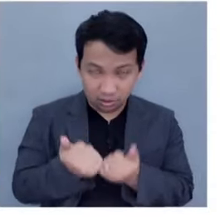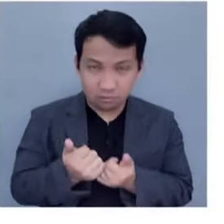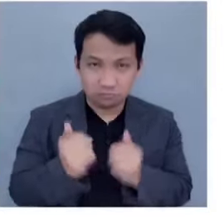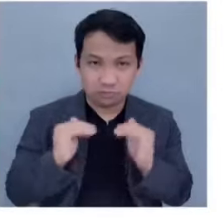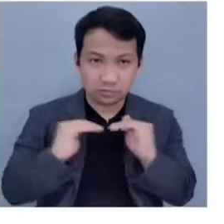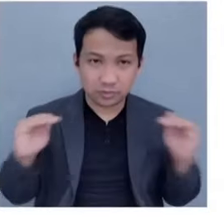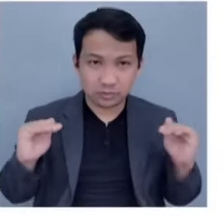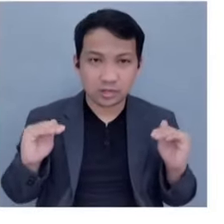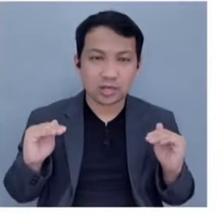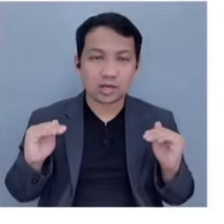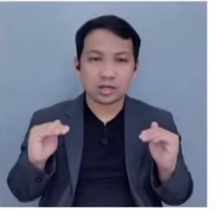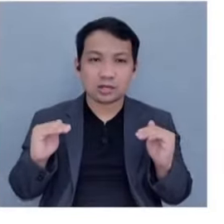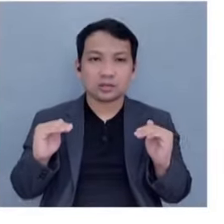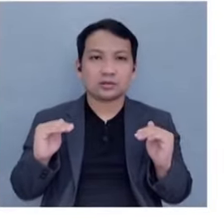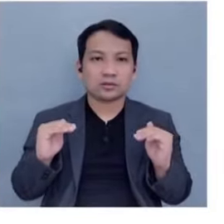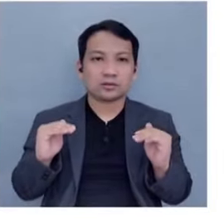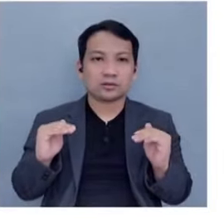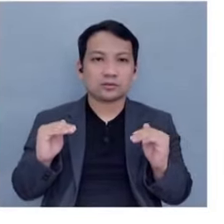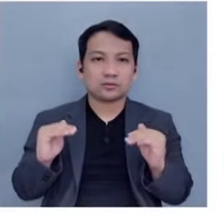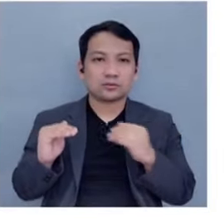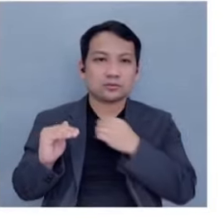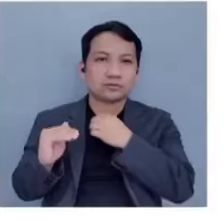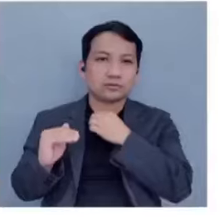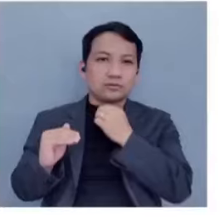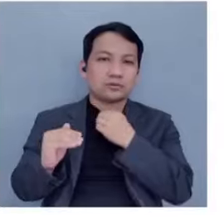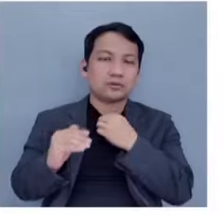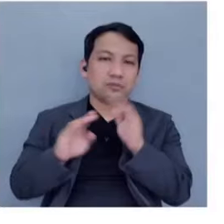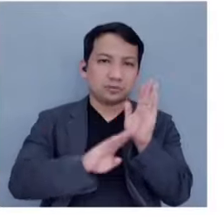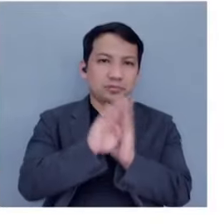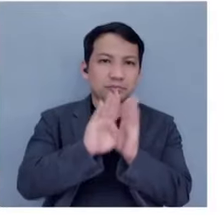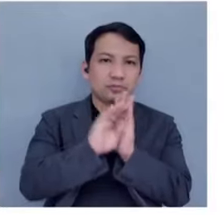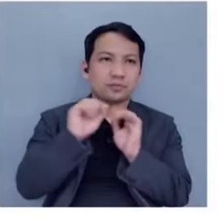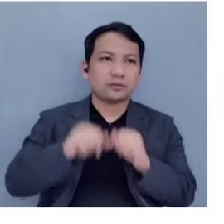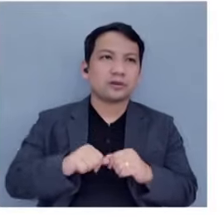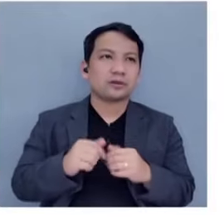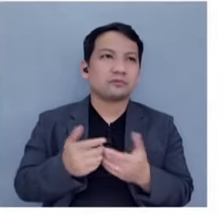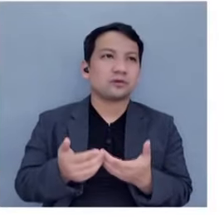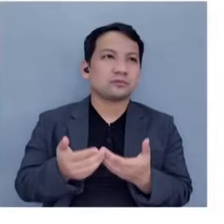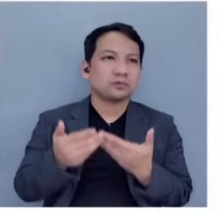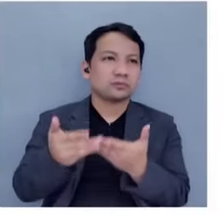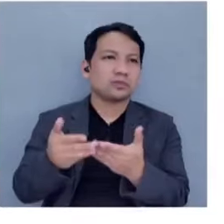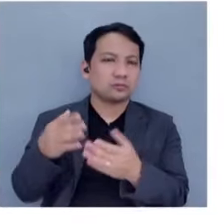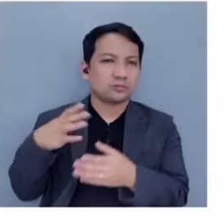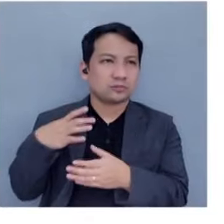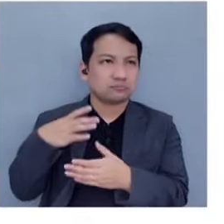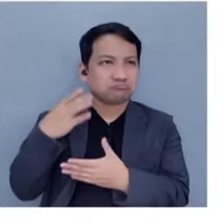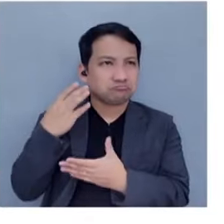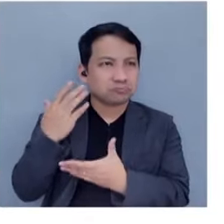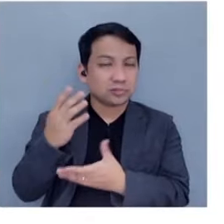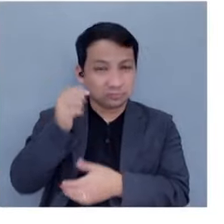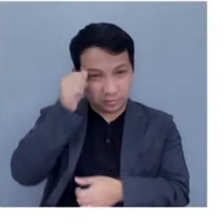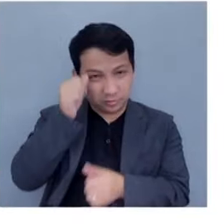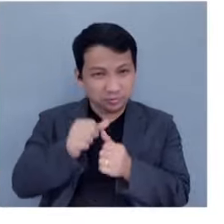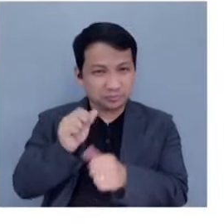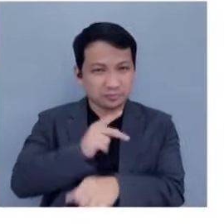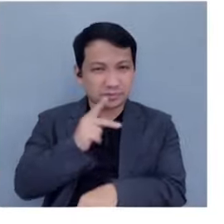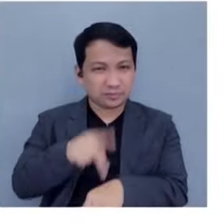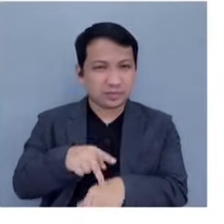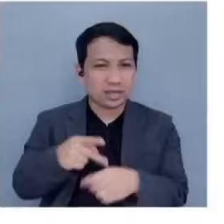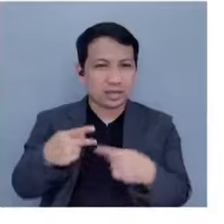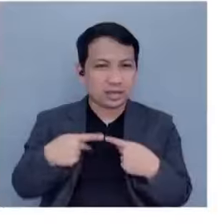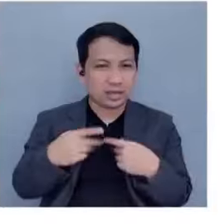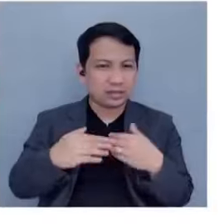then the answer is we're faring better now. We're improving, but we're still very prone. Remember that the Philippines is still the